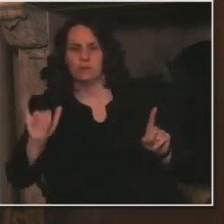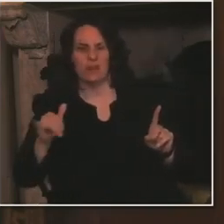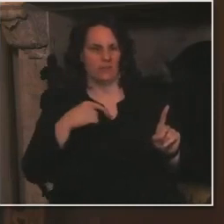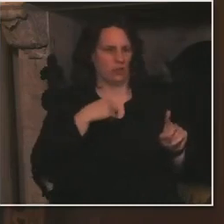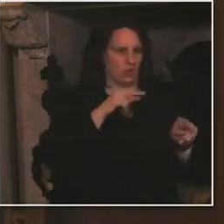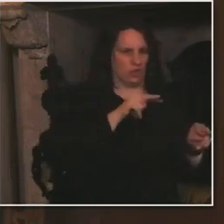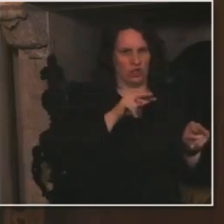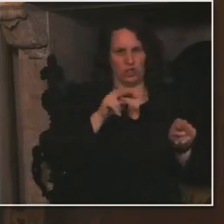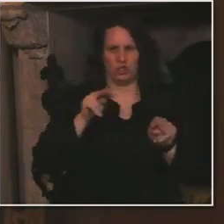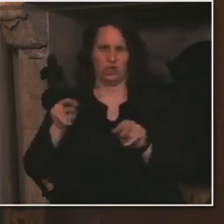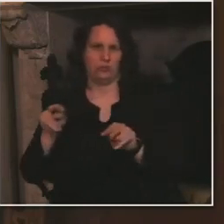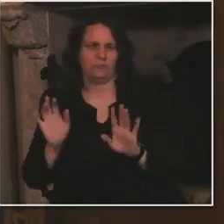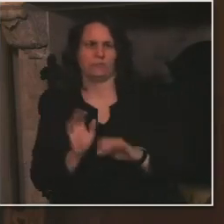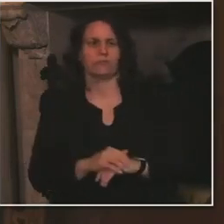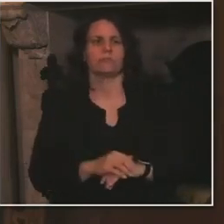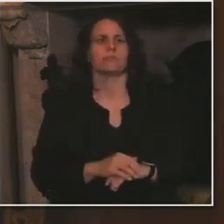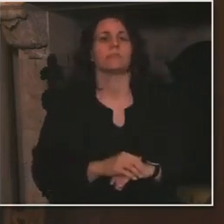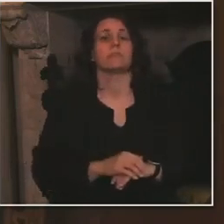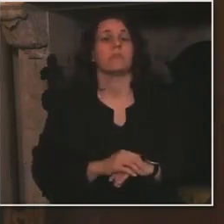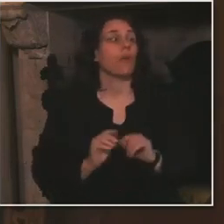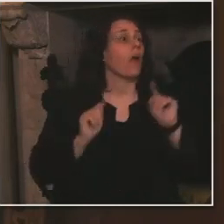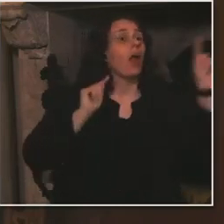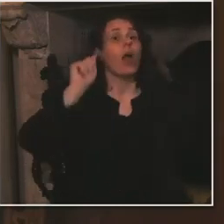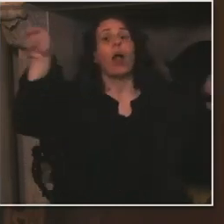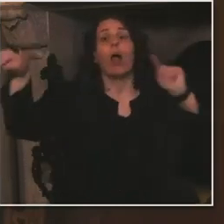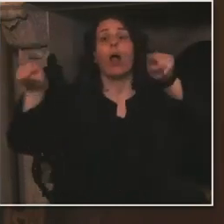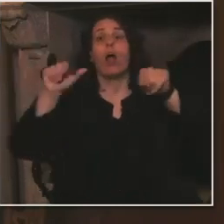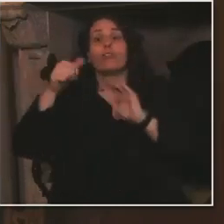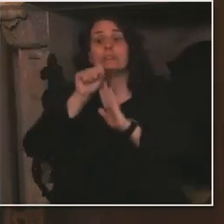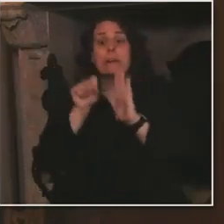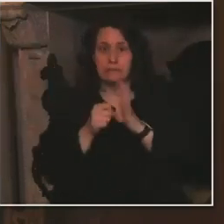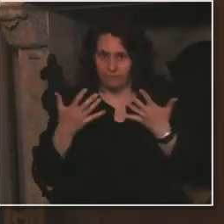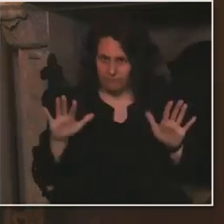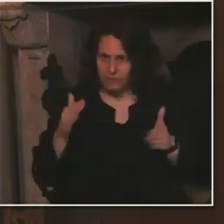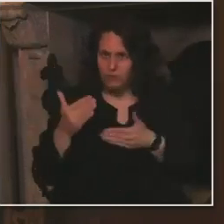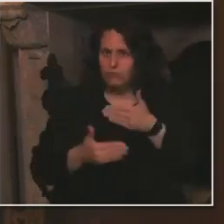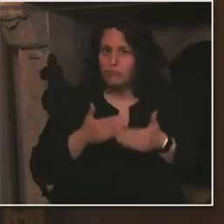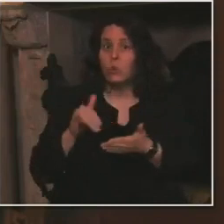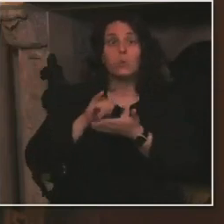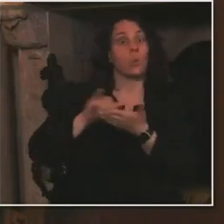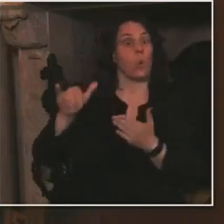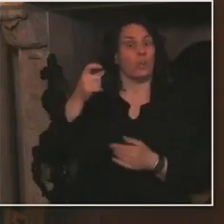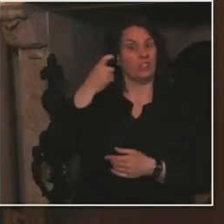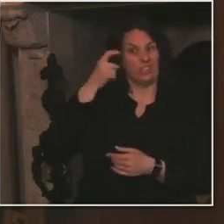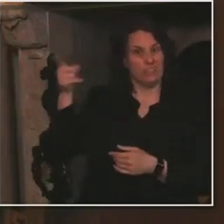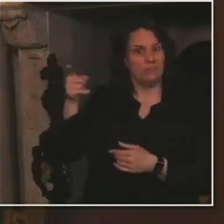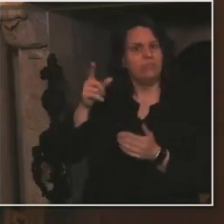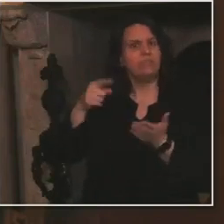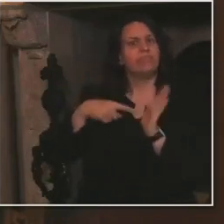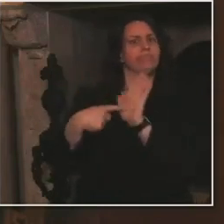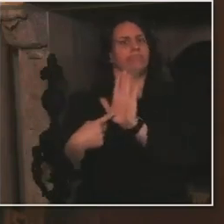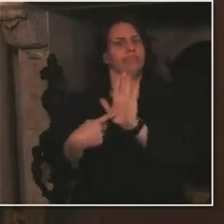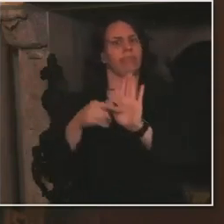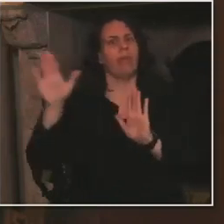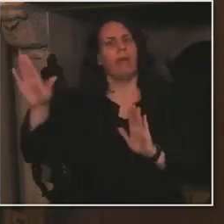states have done that. New York State recently published a paper using a similar strategy, and we're looking into being able to do that in